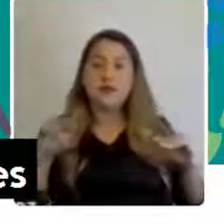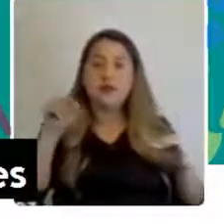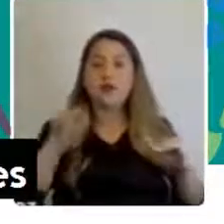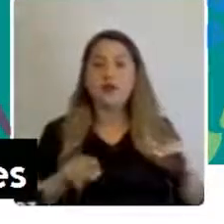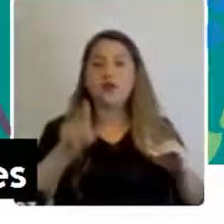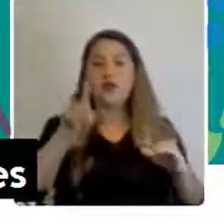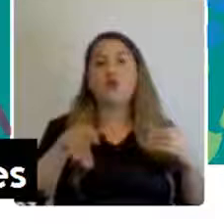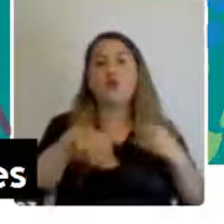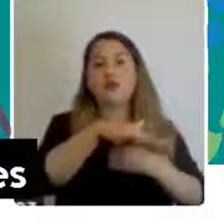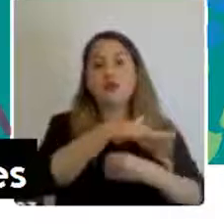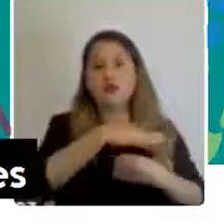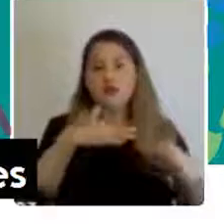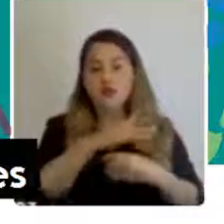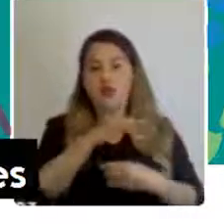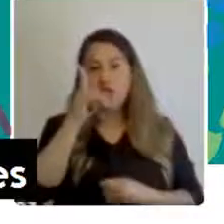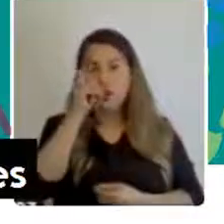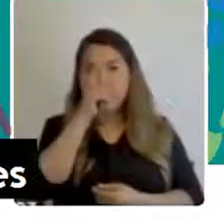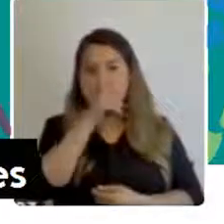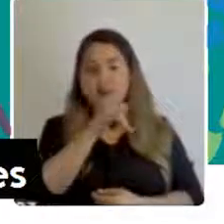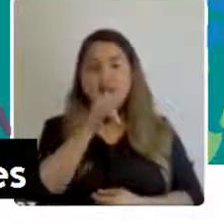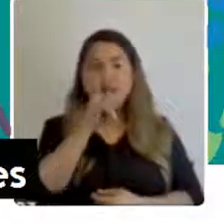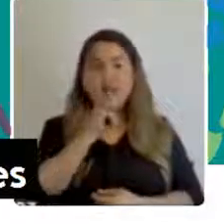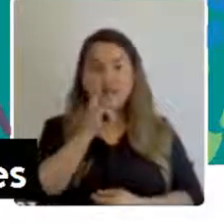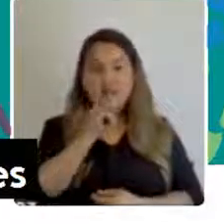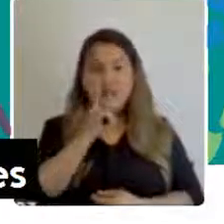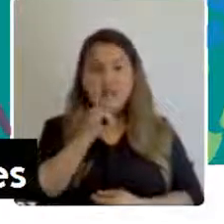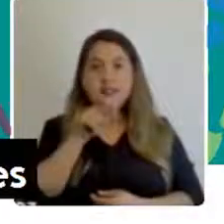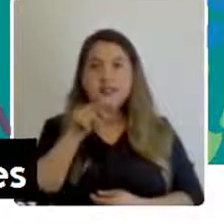in regions, so it's very hard to